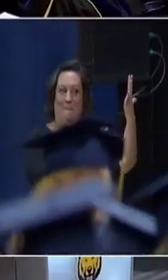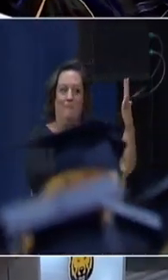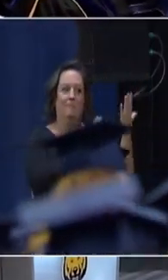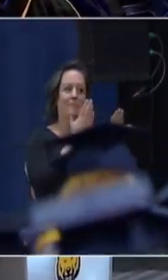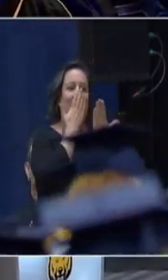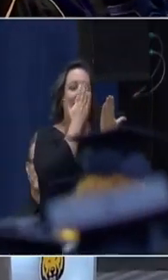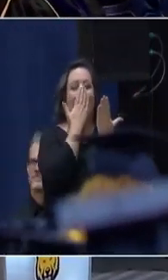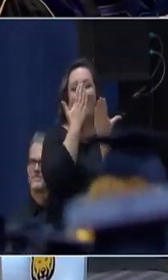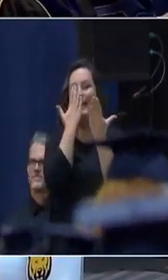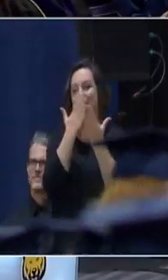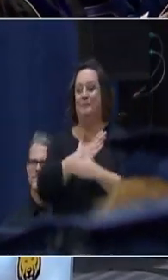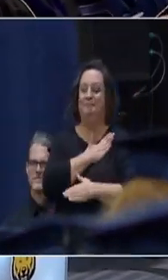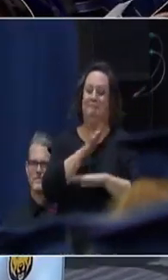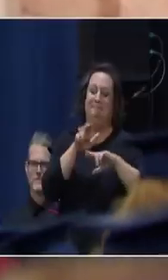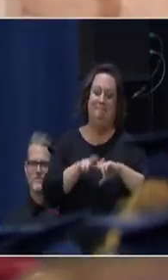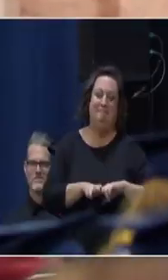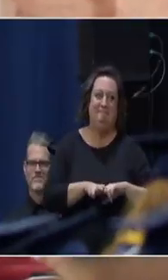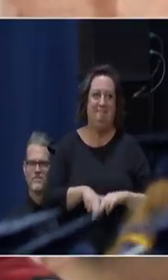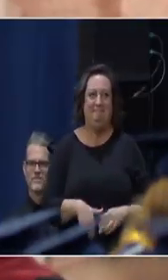Thank you. Please be seated.